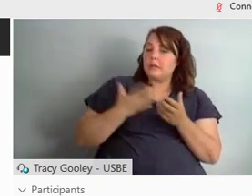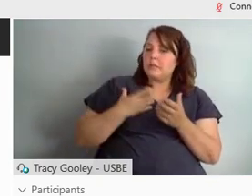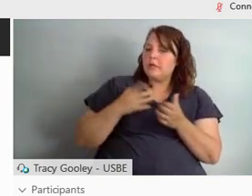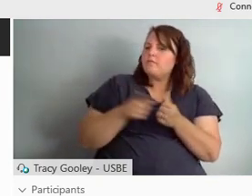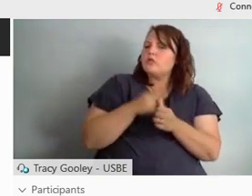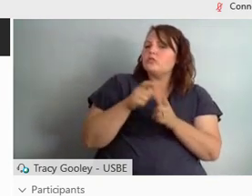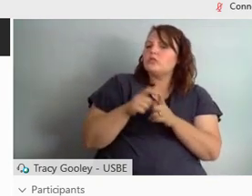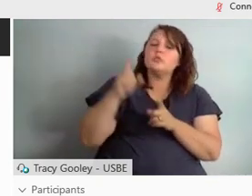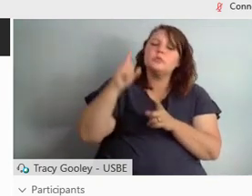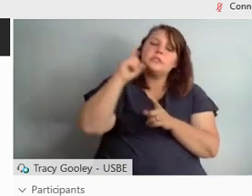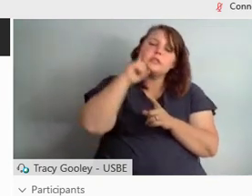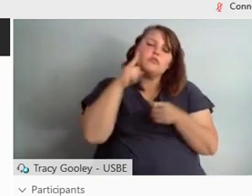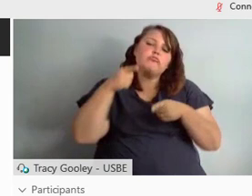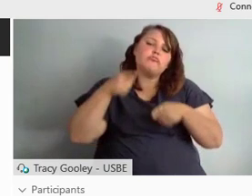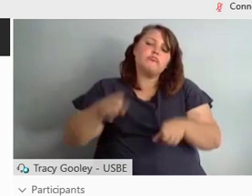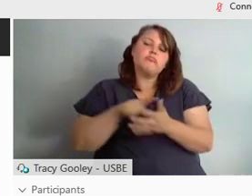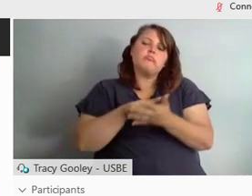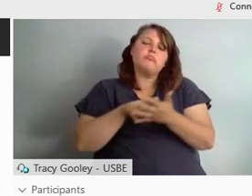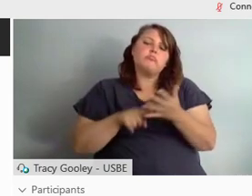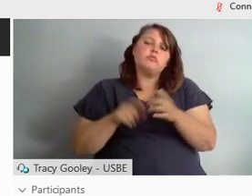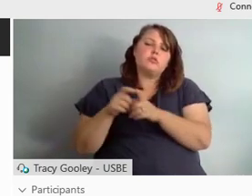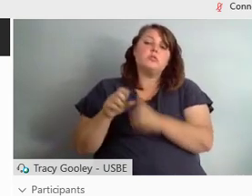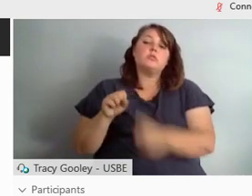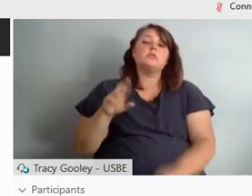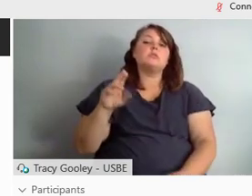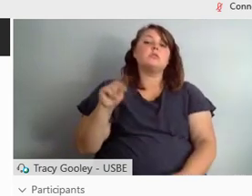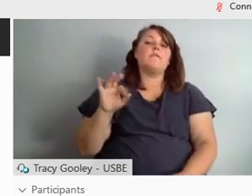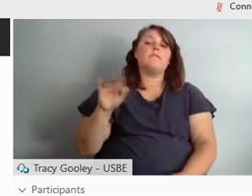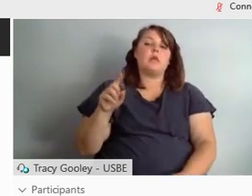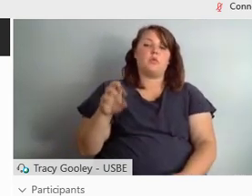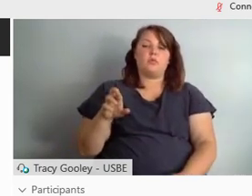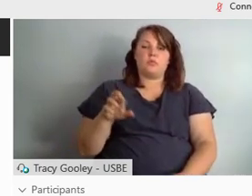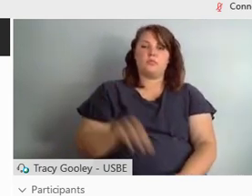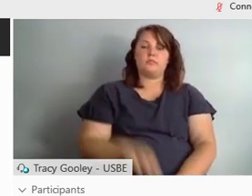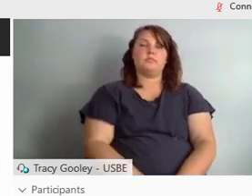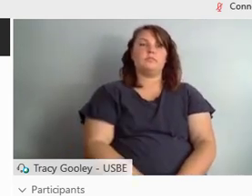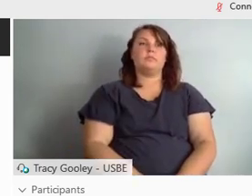word you hear in these words. Sunflower.